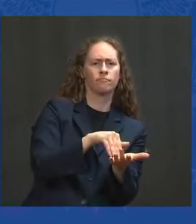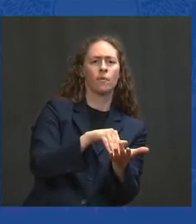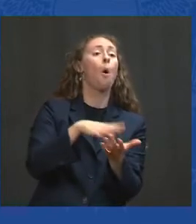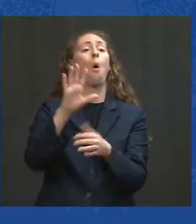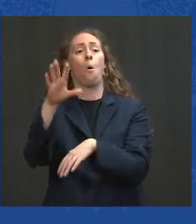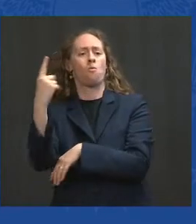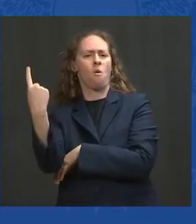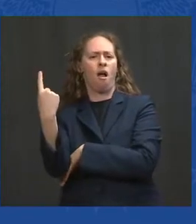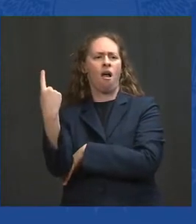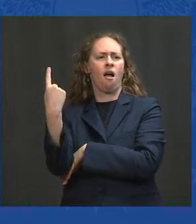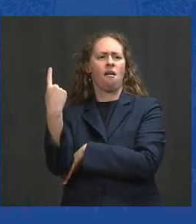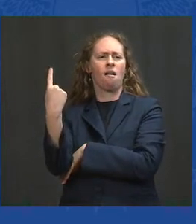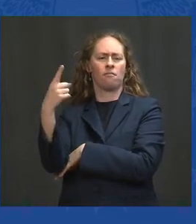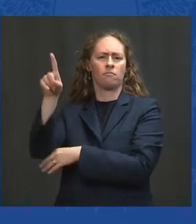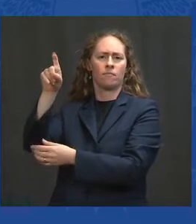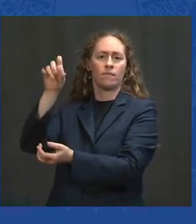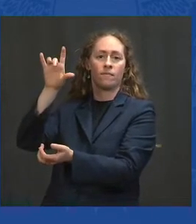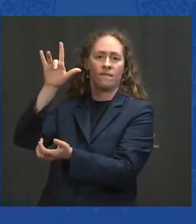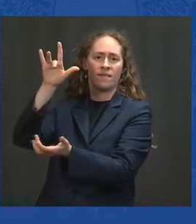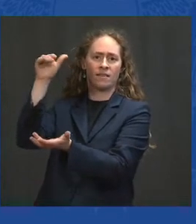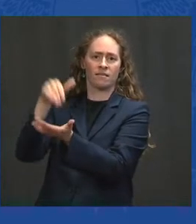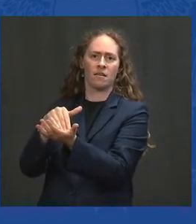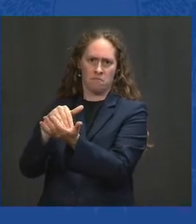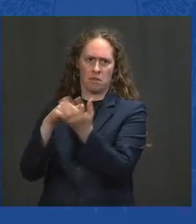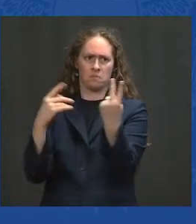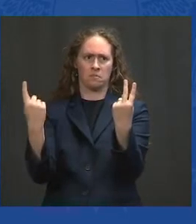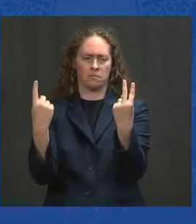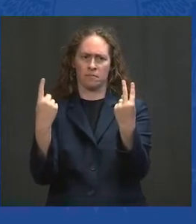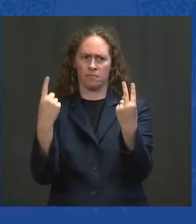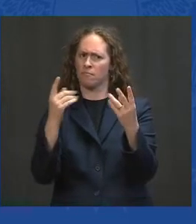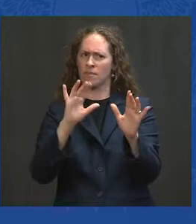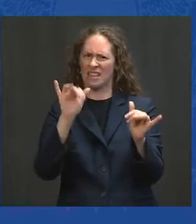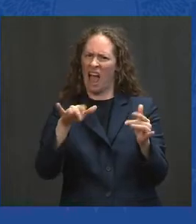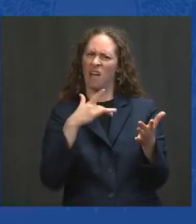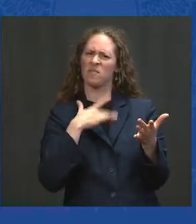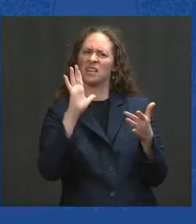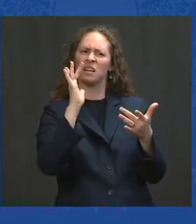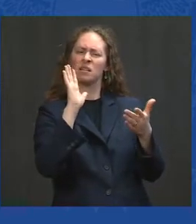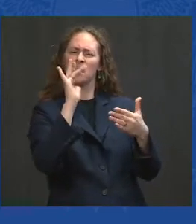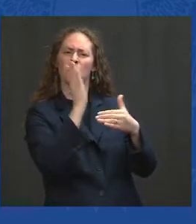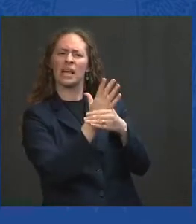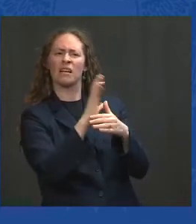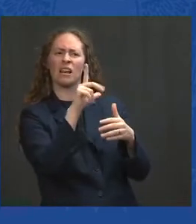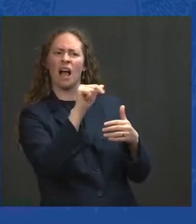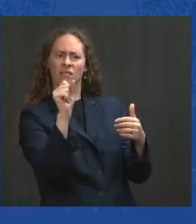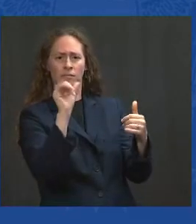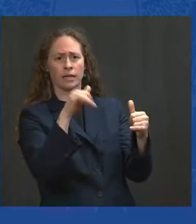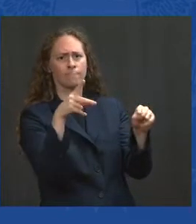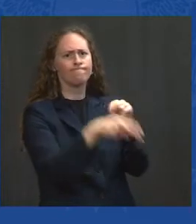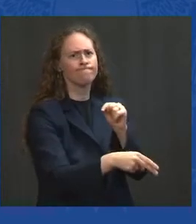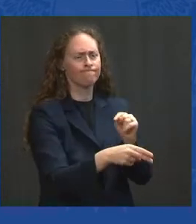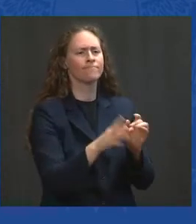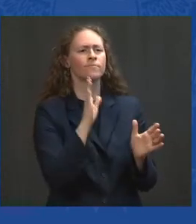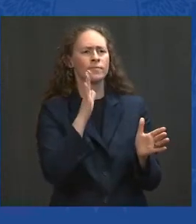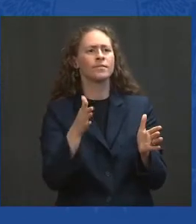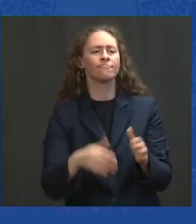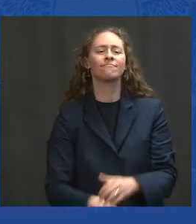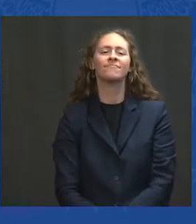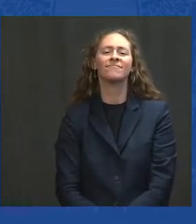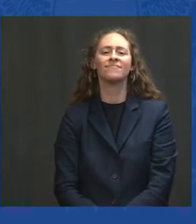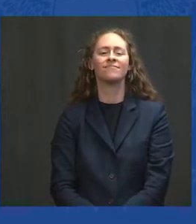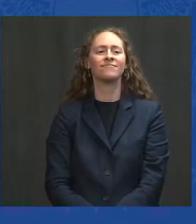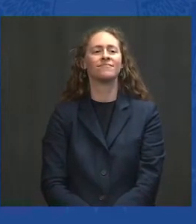It begins to phase out then. This is a middle-class tax cut. When I decided I wanted this